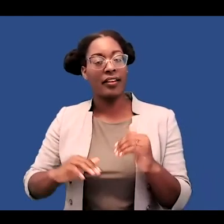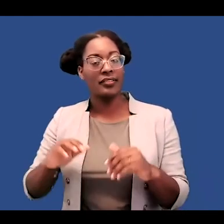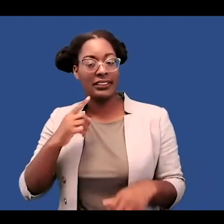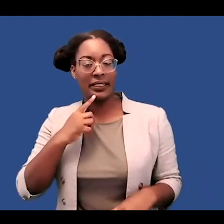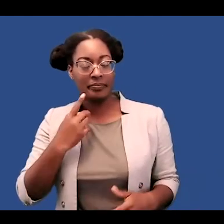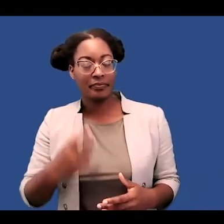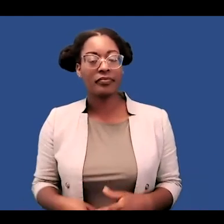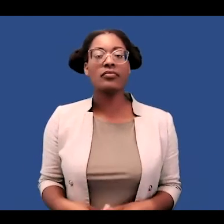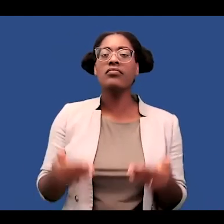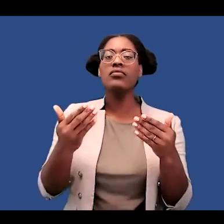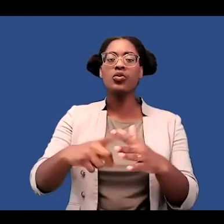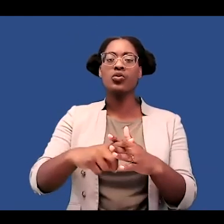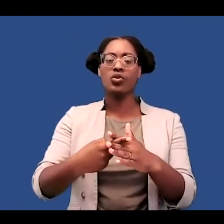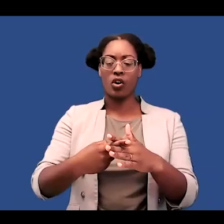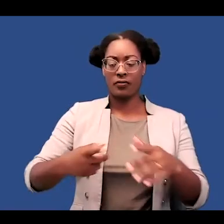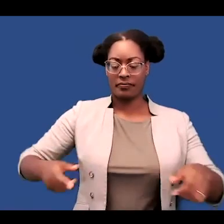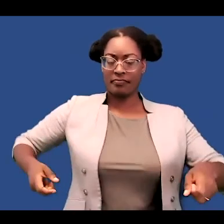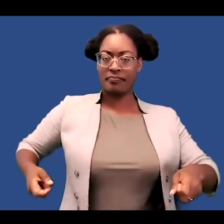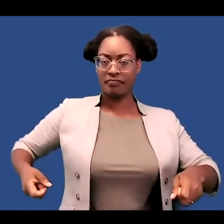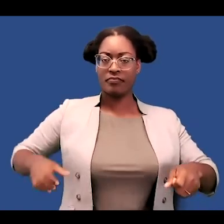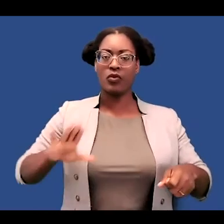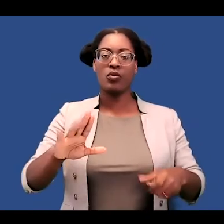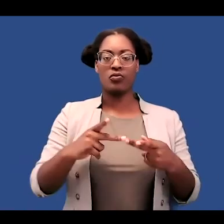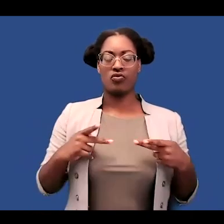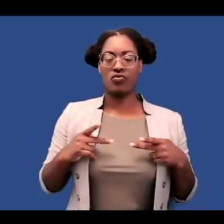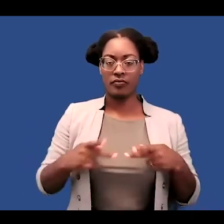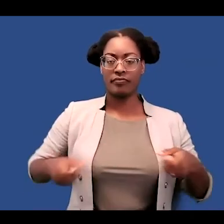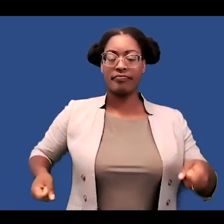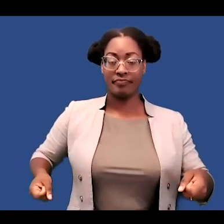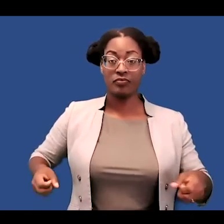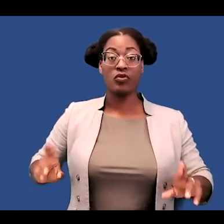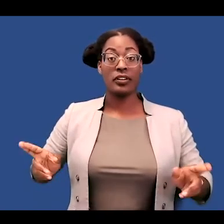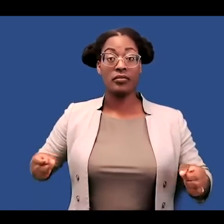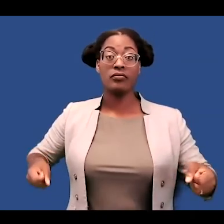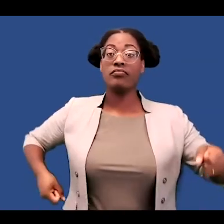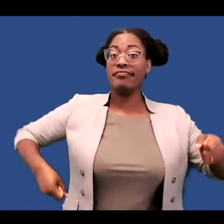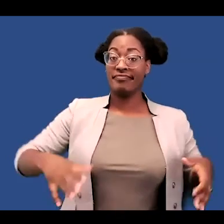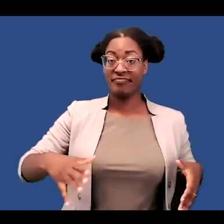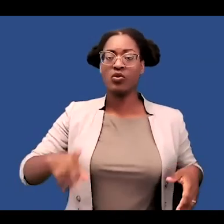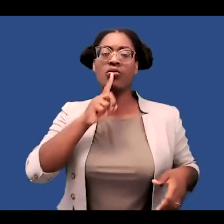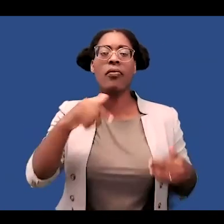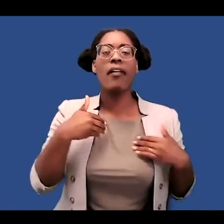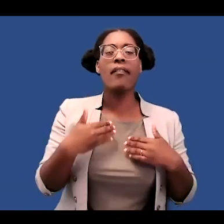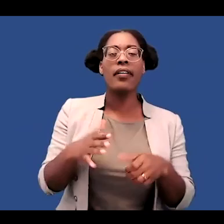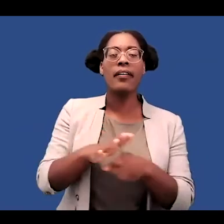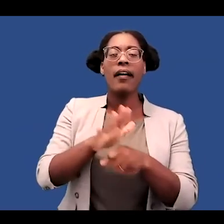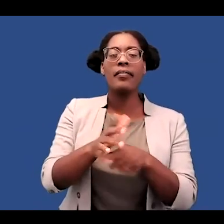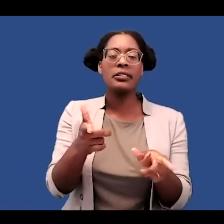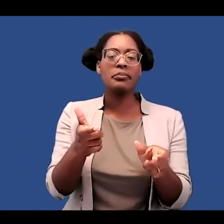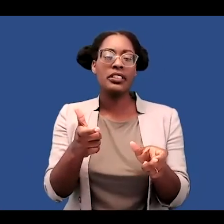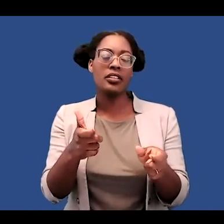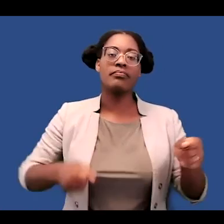and initiate your starting method. Once you've initiated your starting method, make sure that you've gained enough momentum in